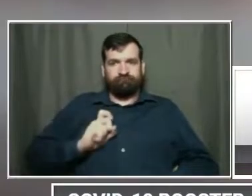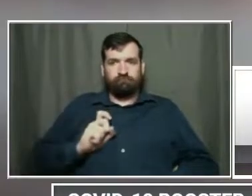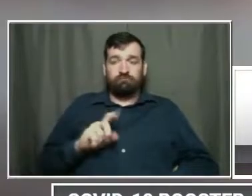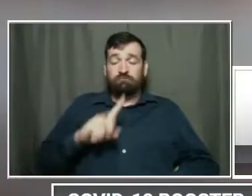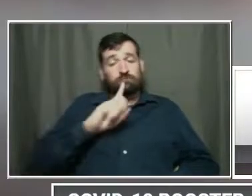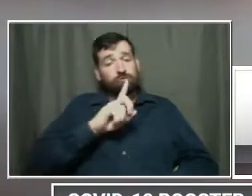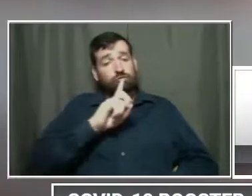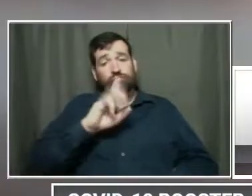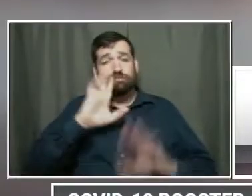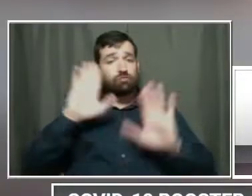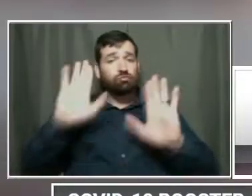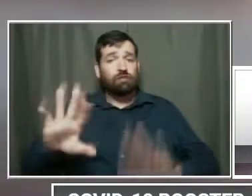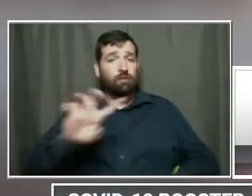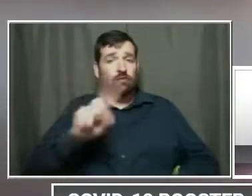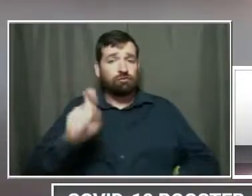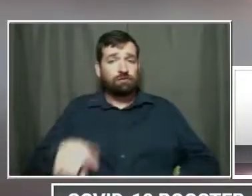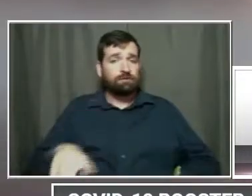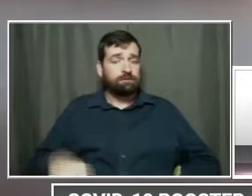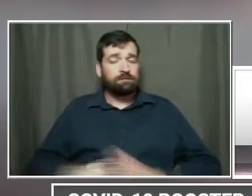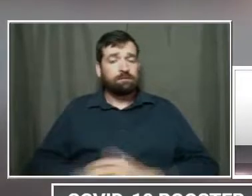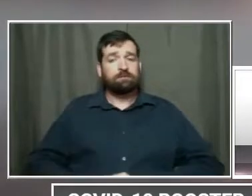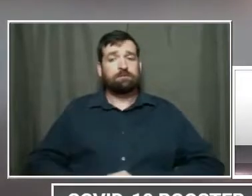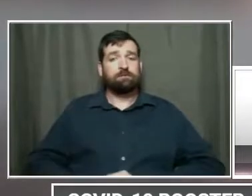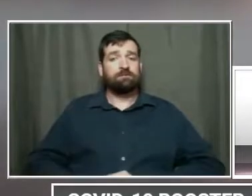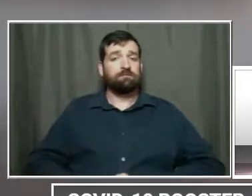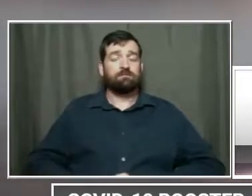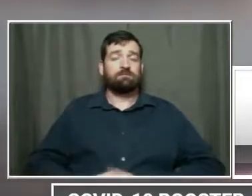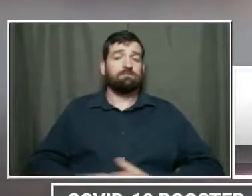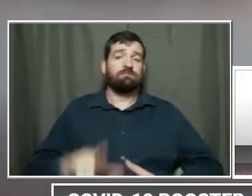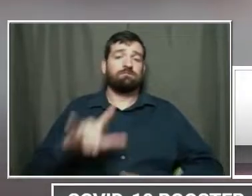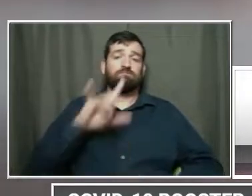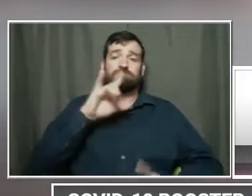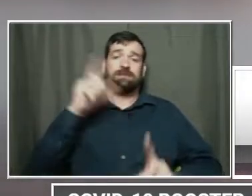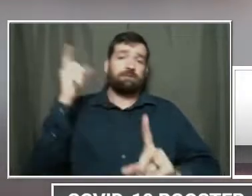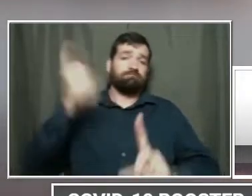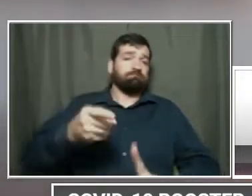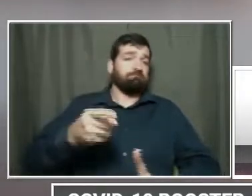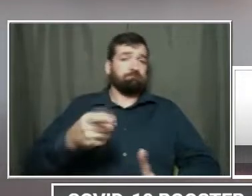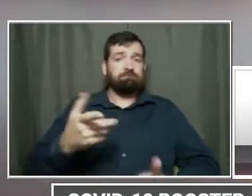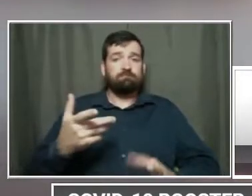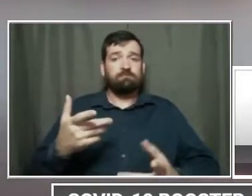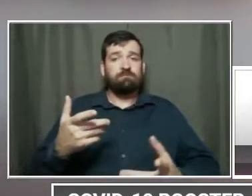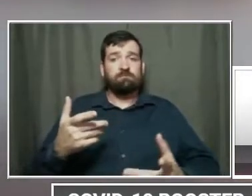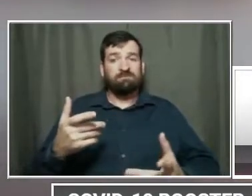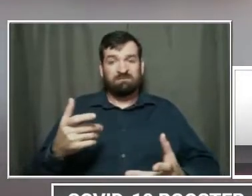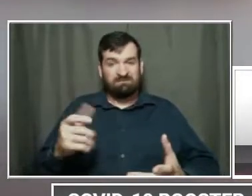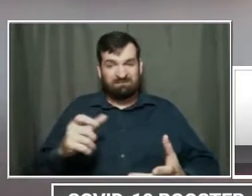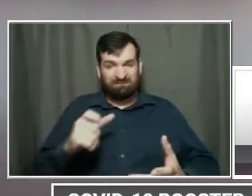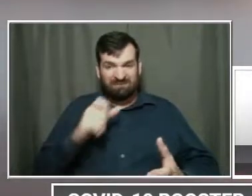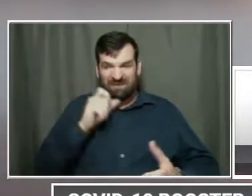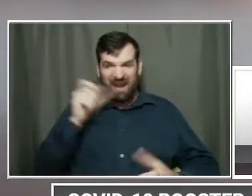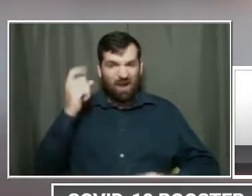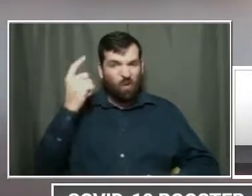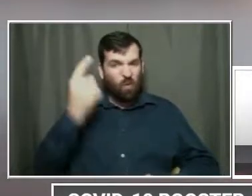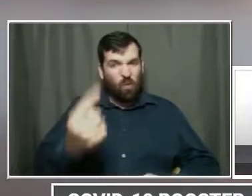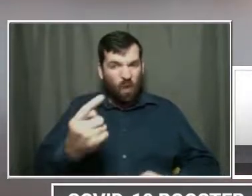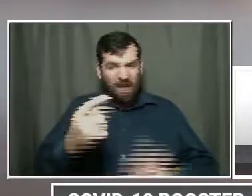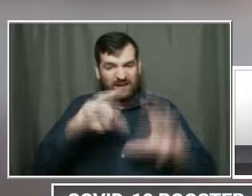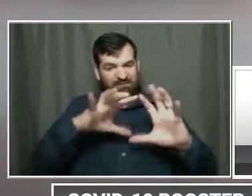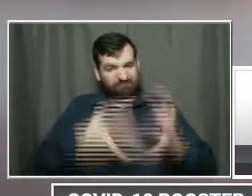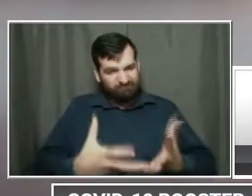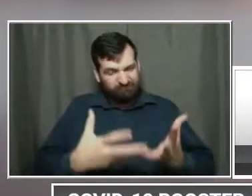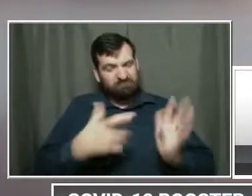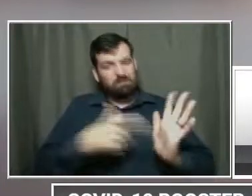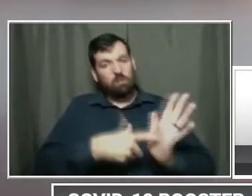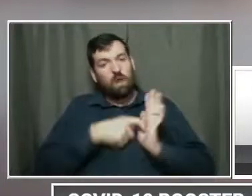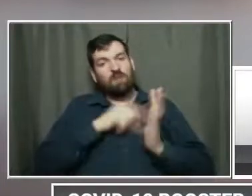a great question, and ultimately, there isn't really one set of criteria.